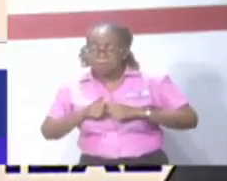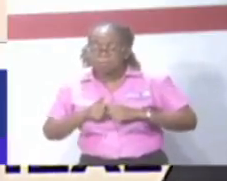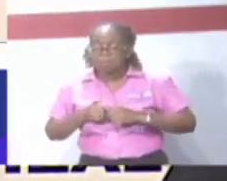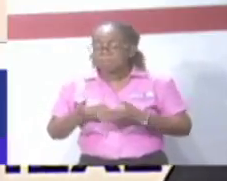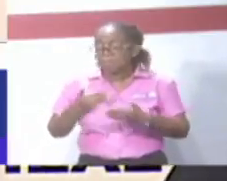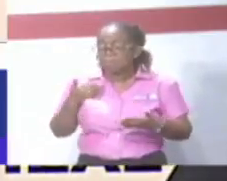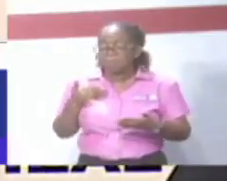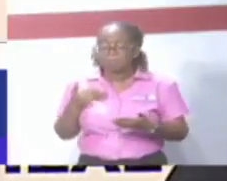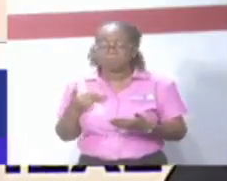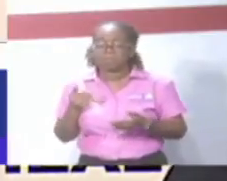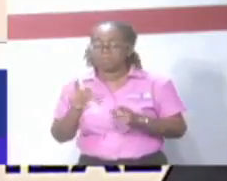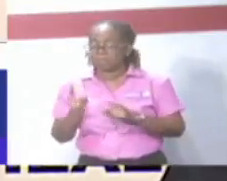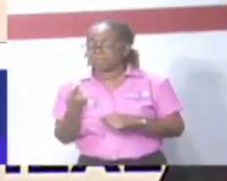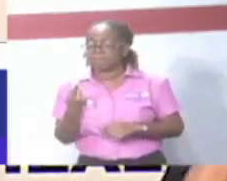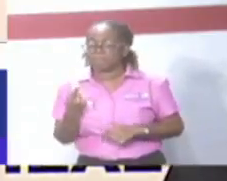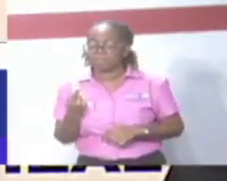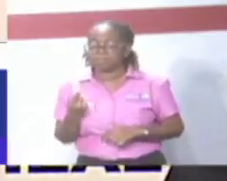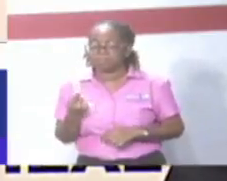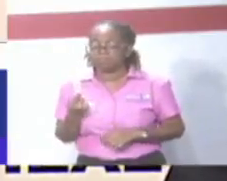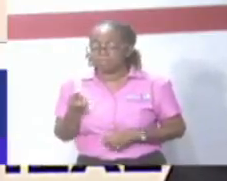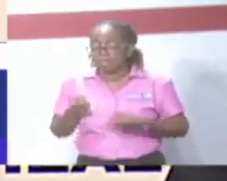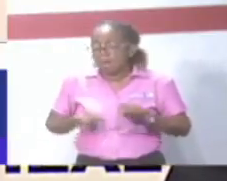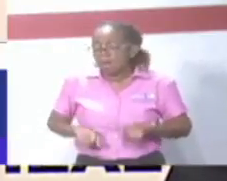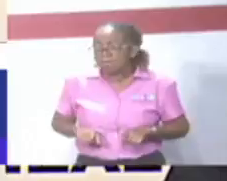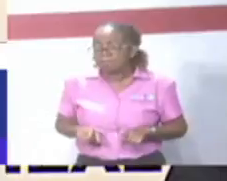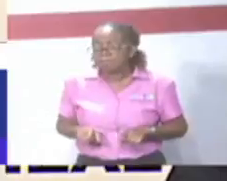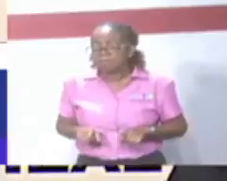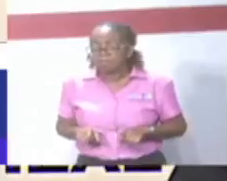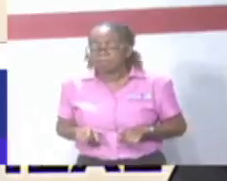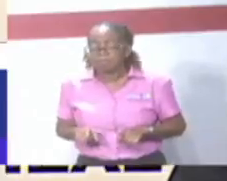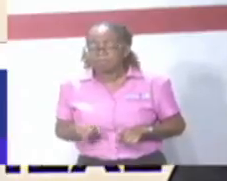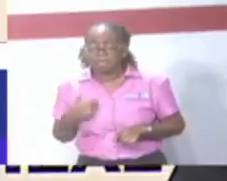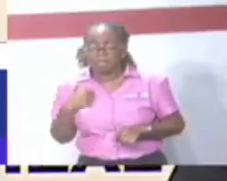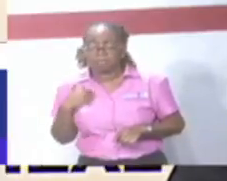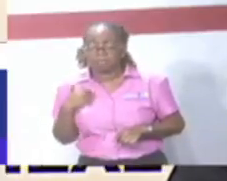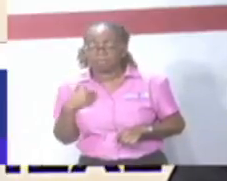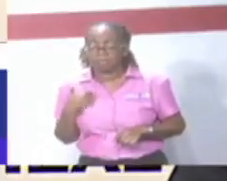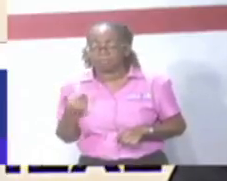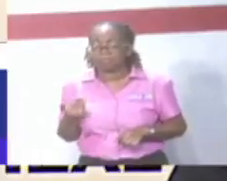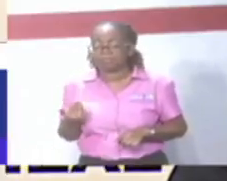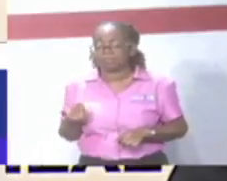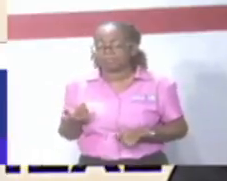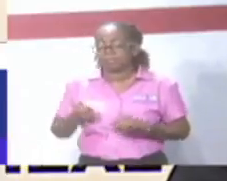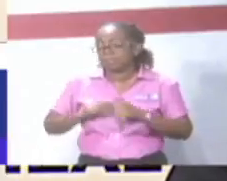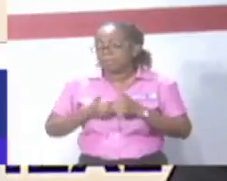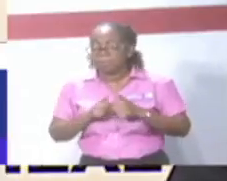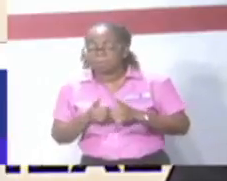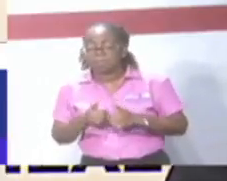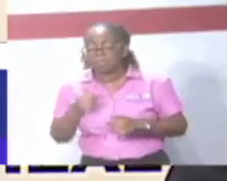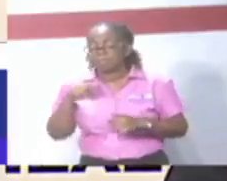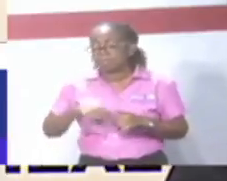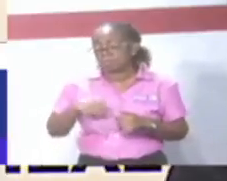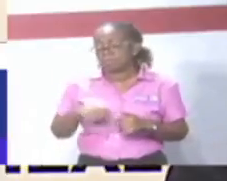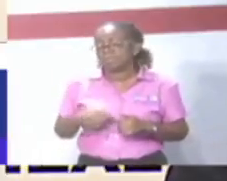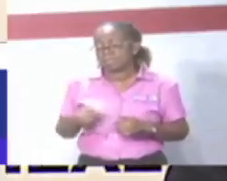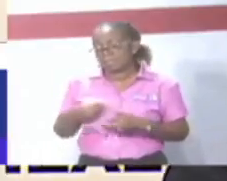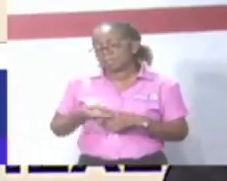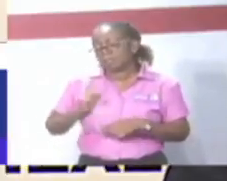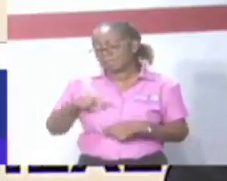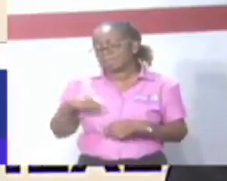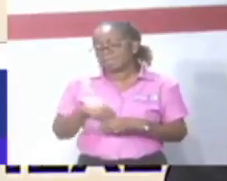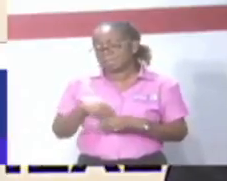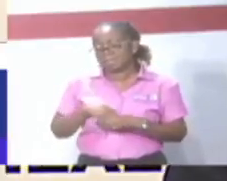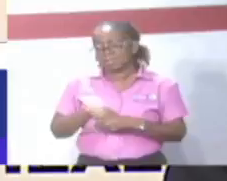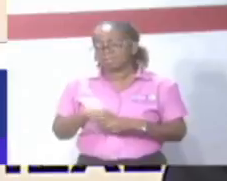come to your attention is that there's a problem standing up. You know what I mean? That's like